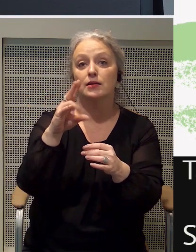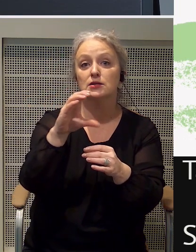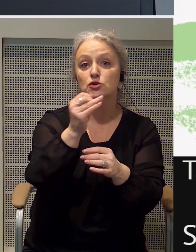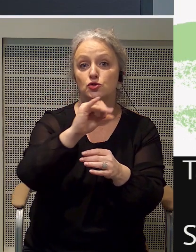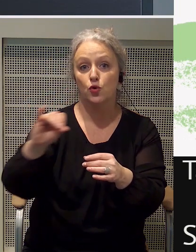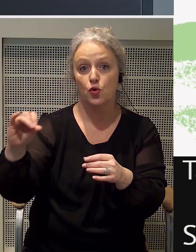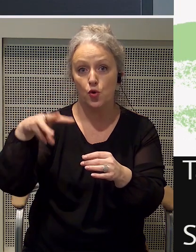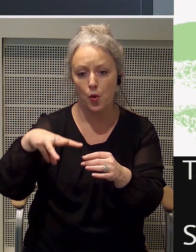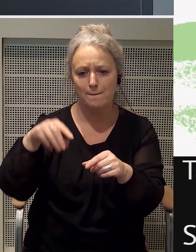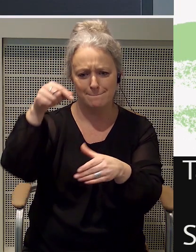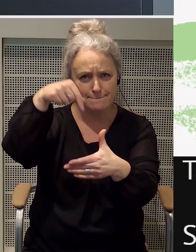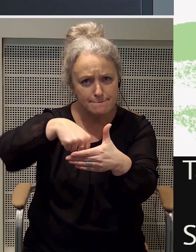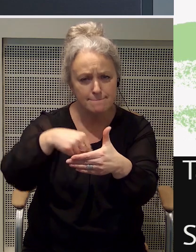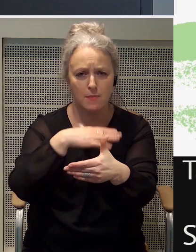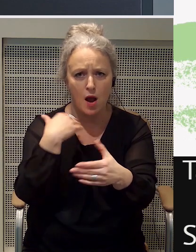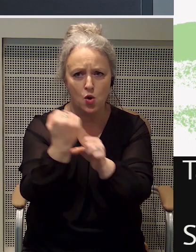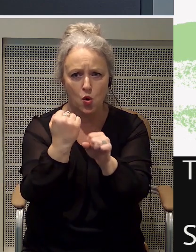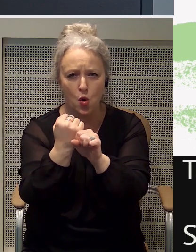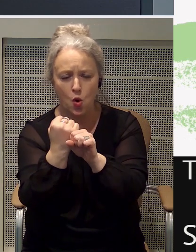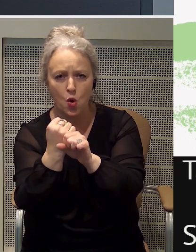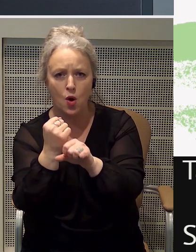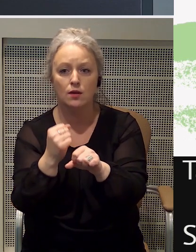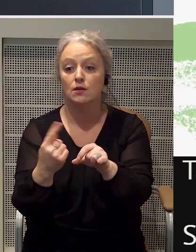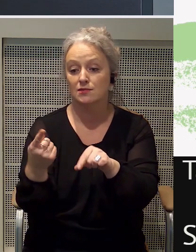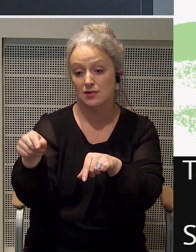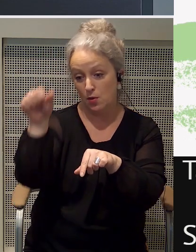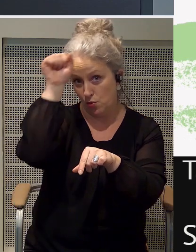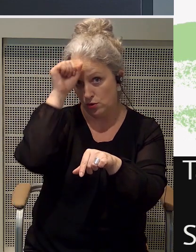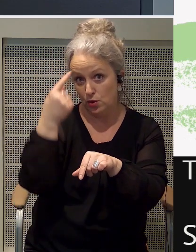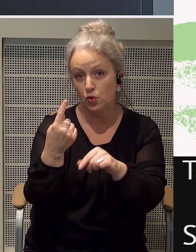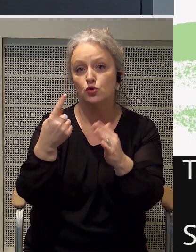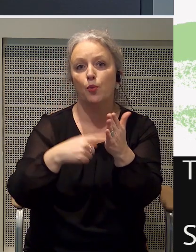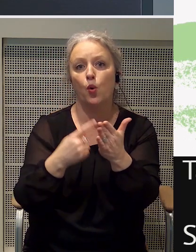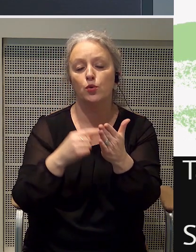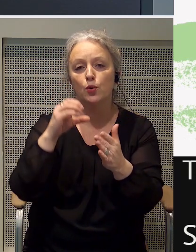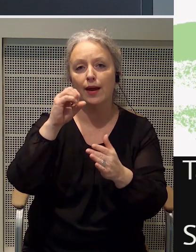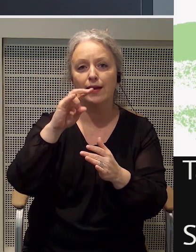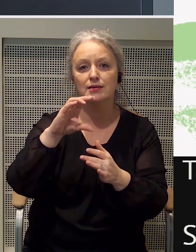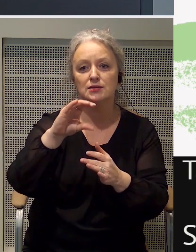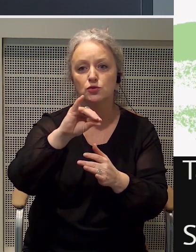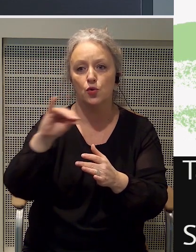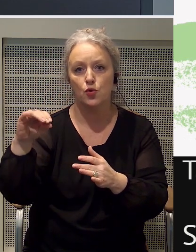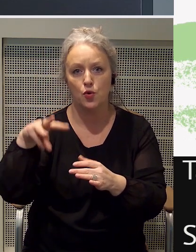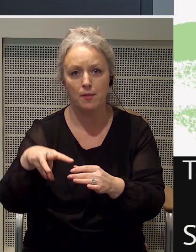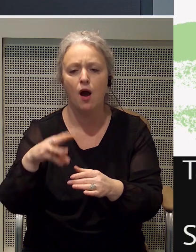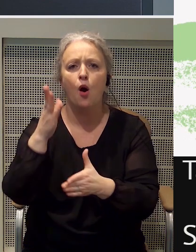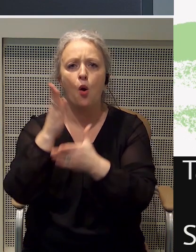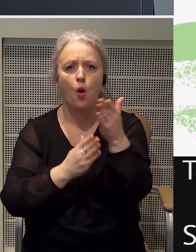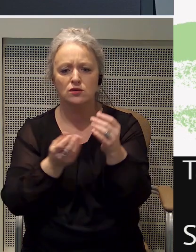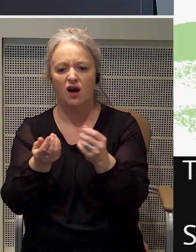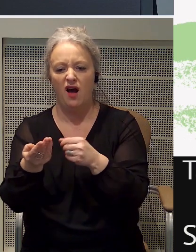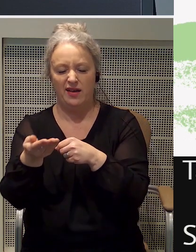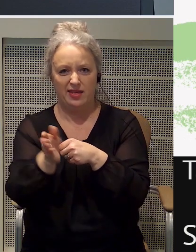the molecules. It has to do with the enzymes that have to process